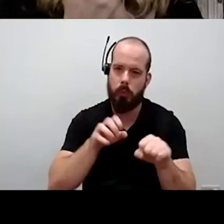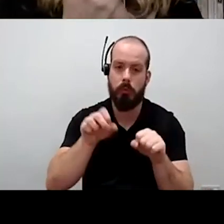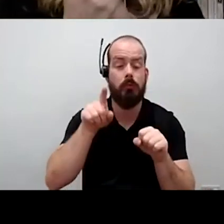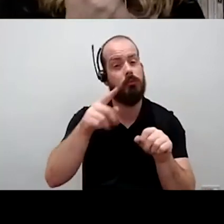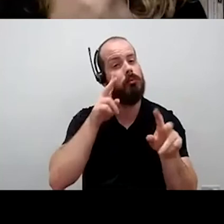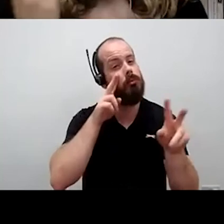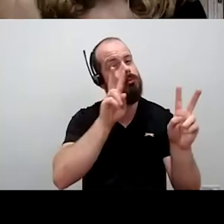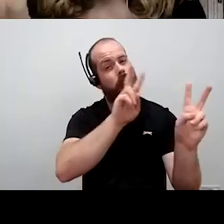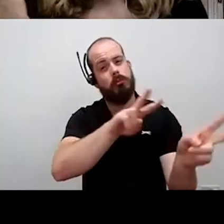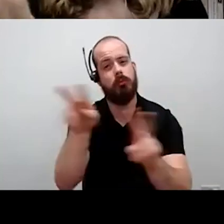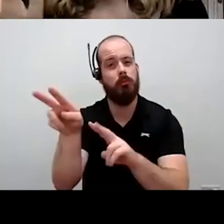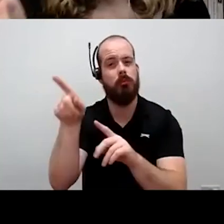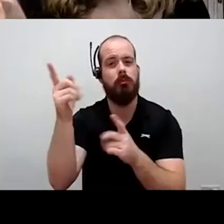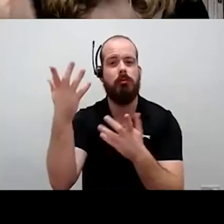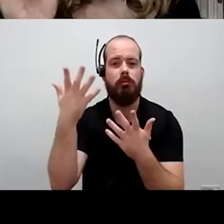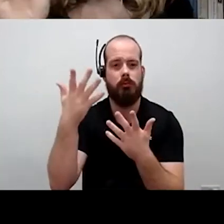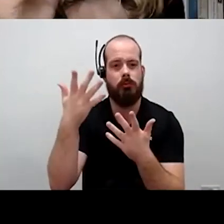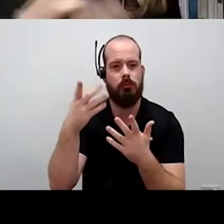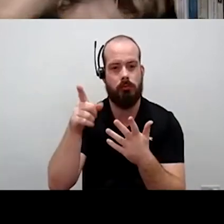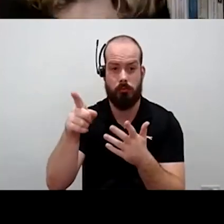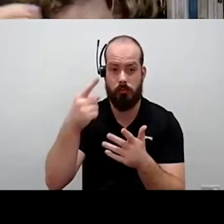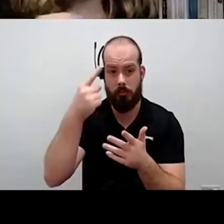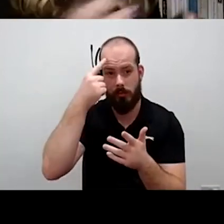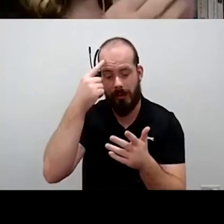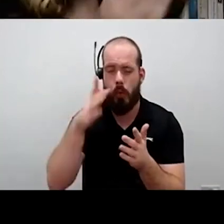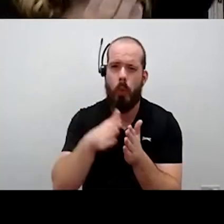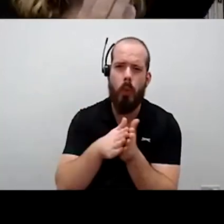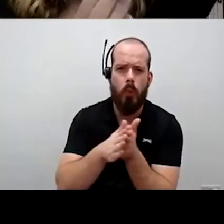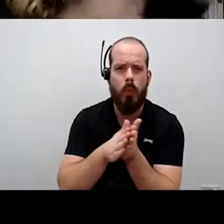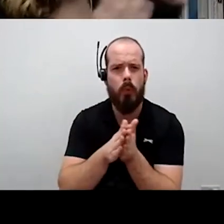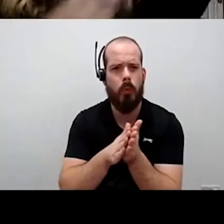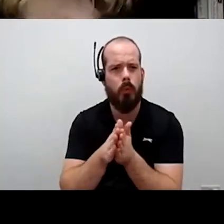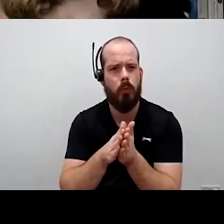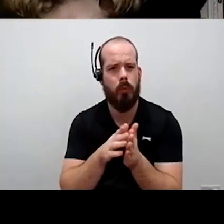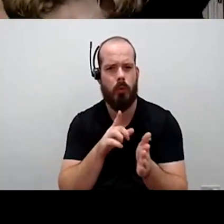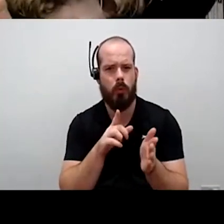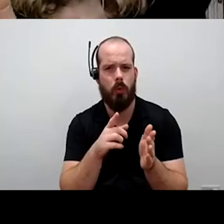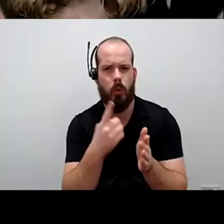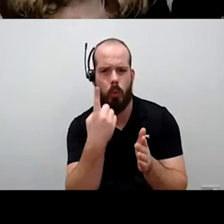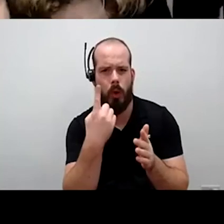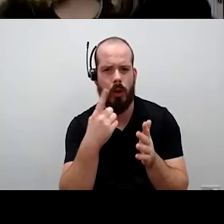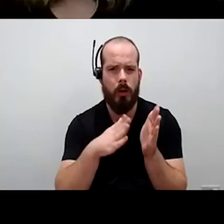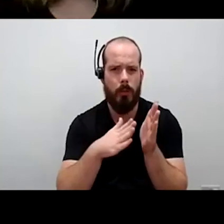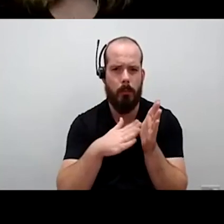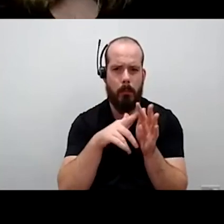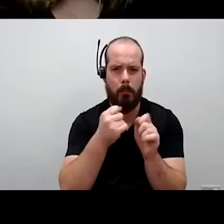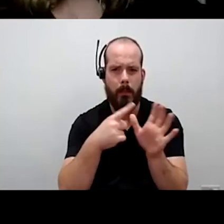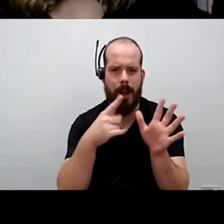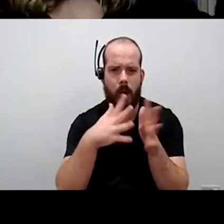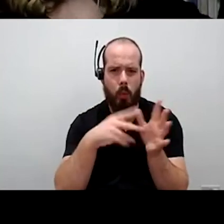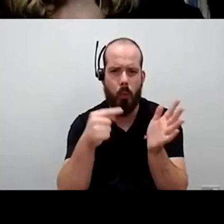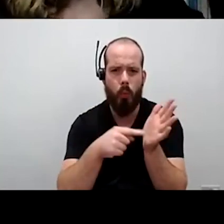like that you talked about thinking about, why just stick at a couple of megawatts? I don't know if any of you have seen